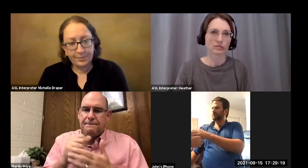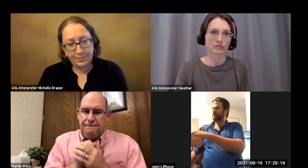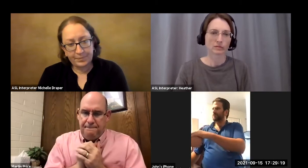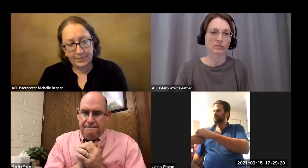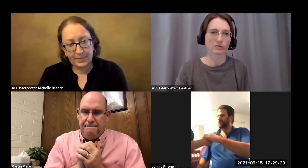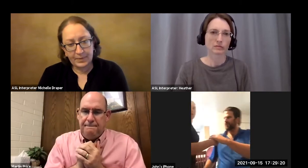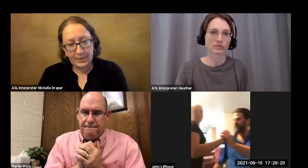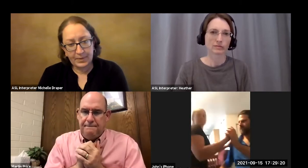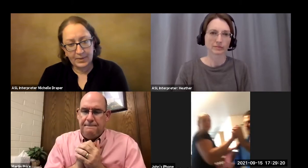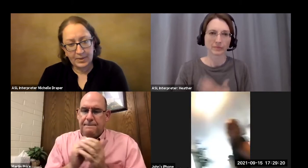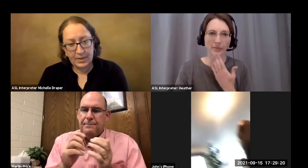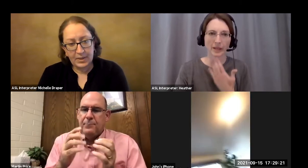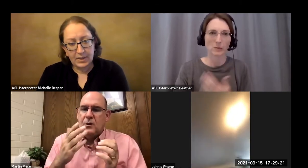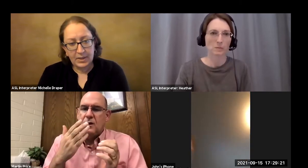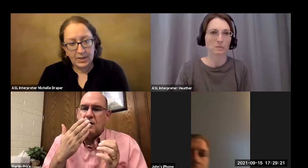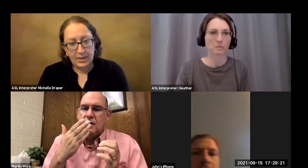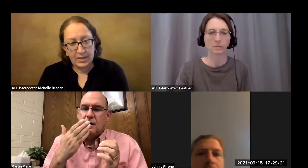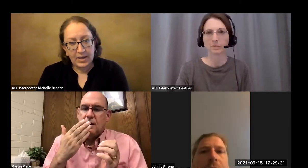that.